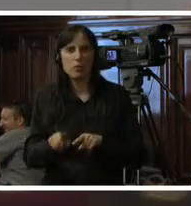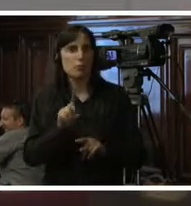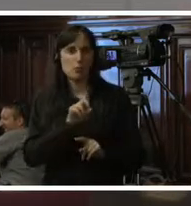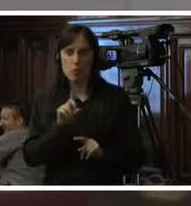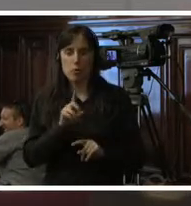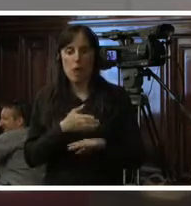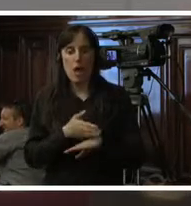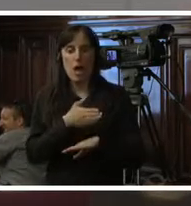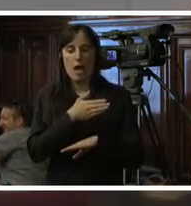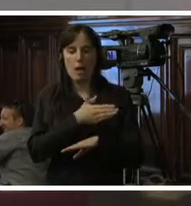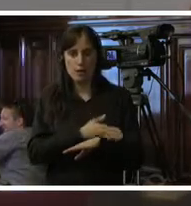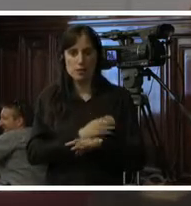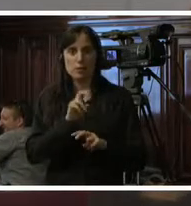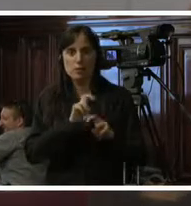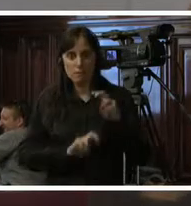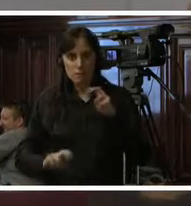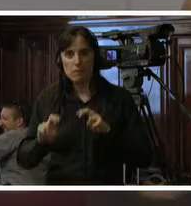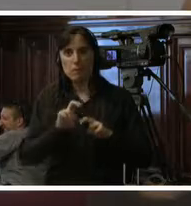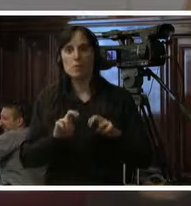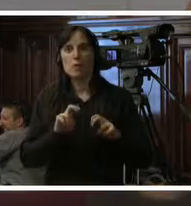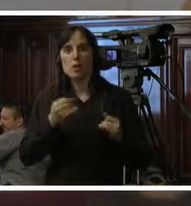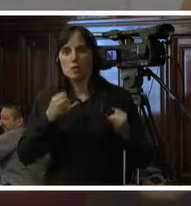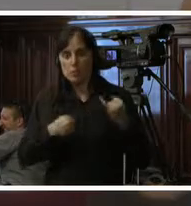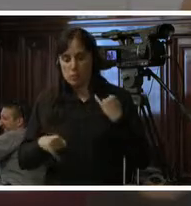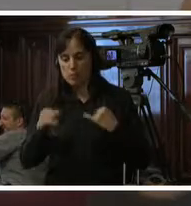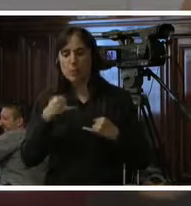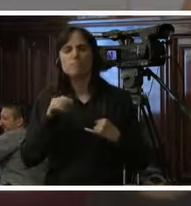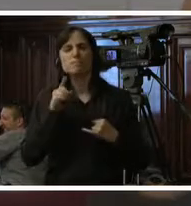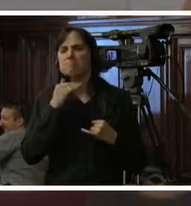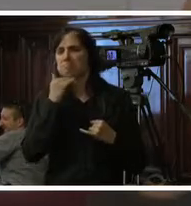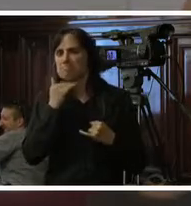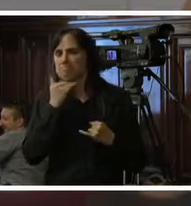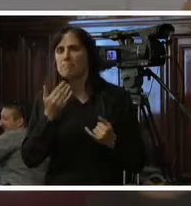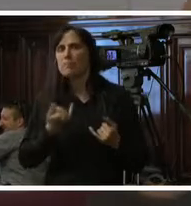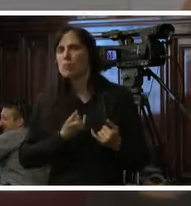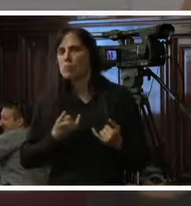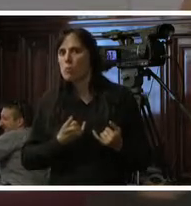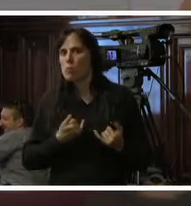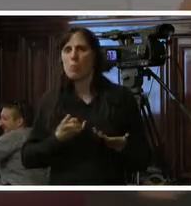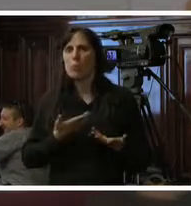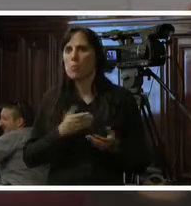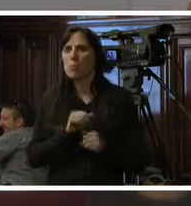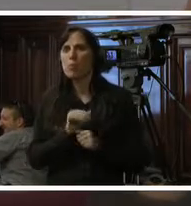people and children. And we do not even know how and to what extent yet.